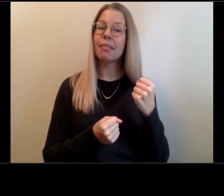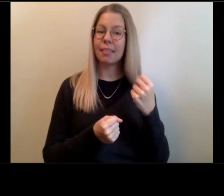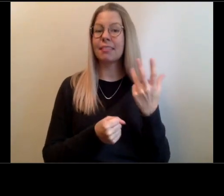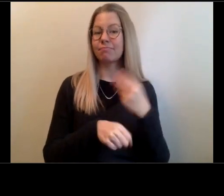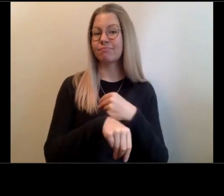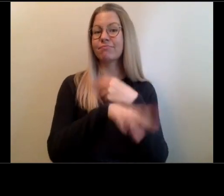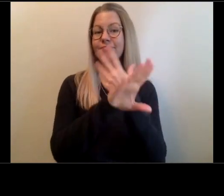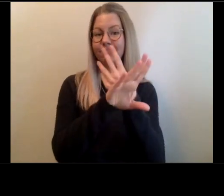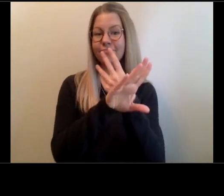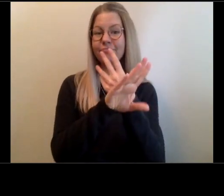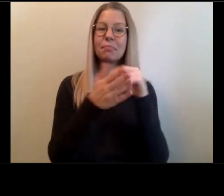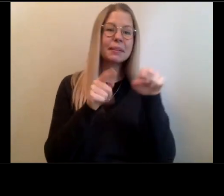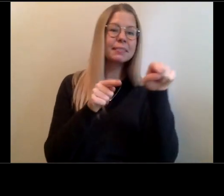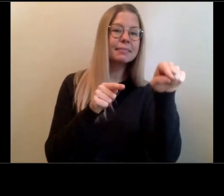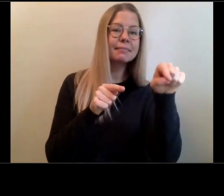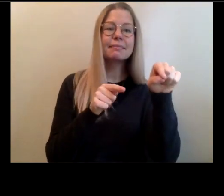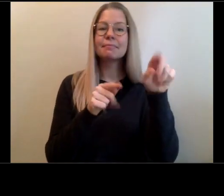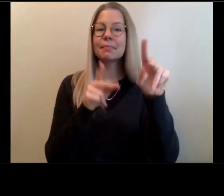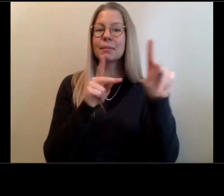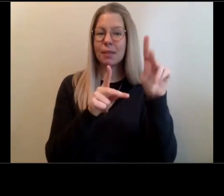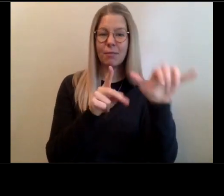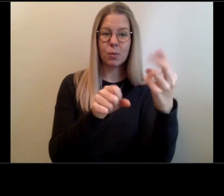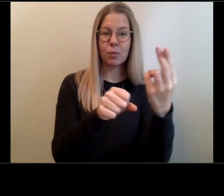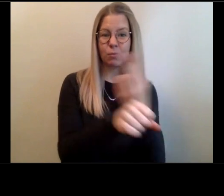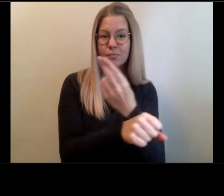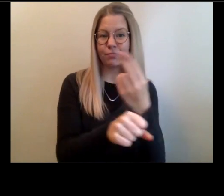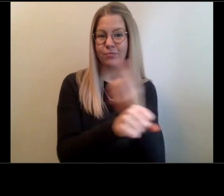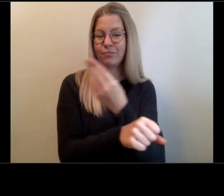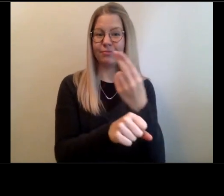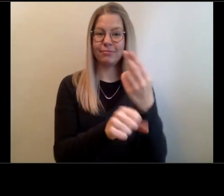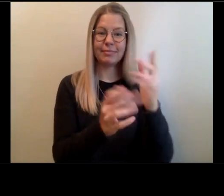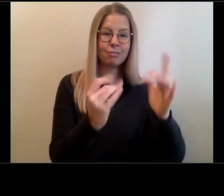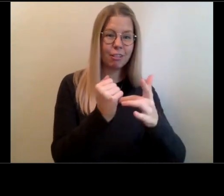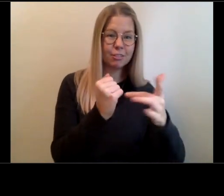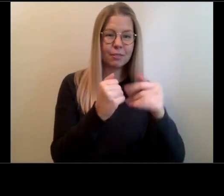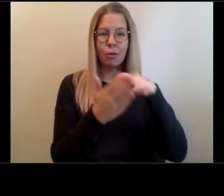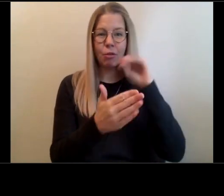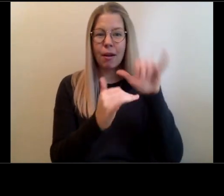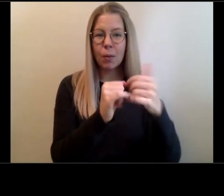other things, mind games like you were playing at the beginning here,